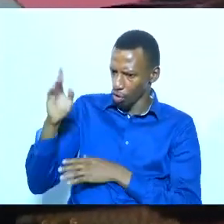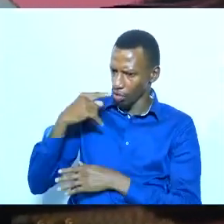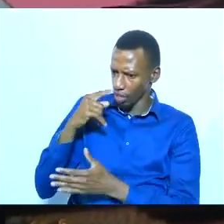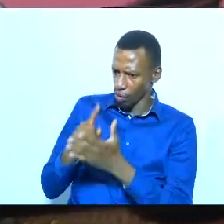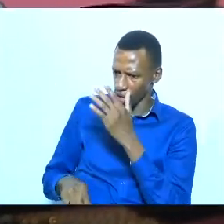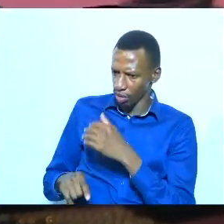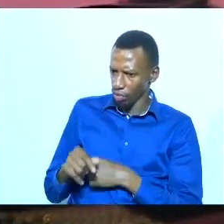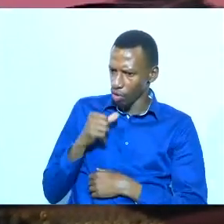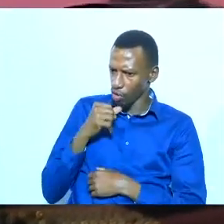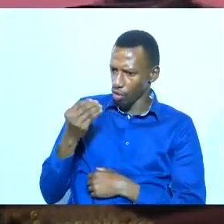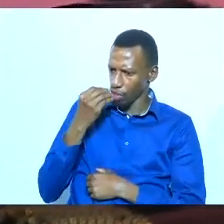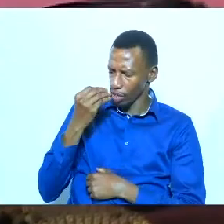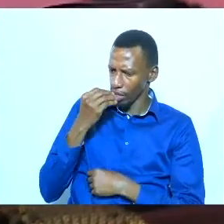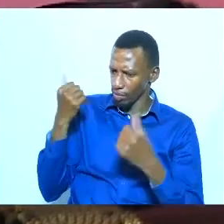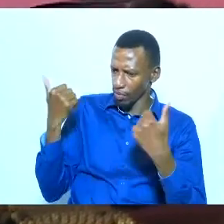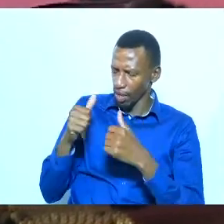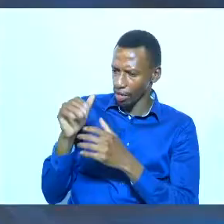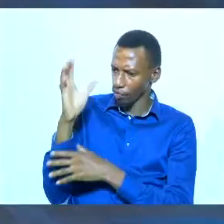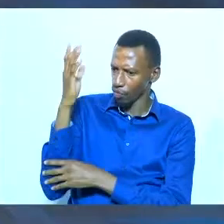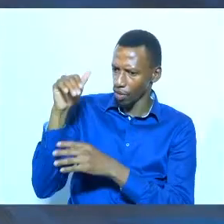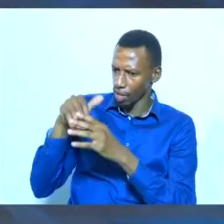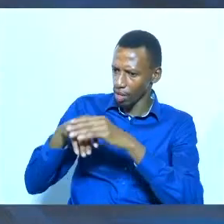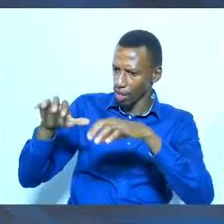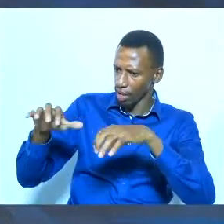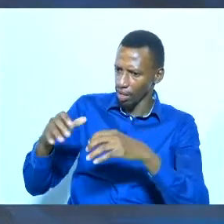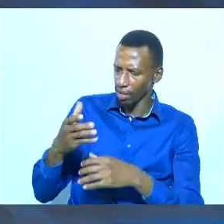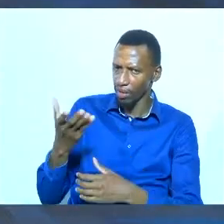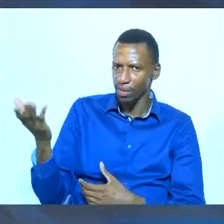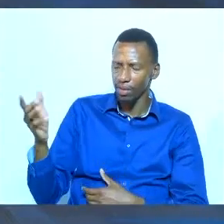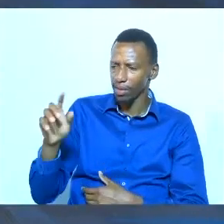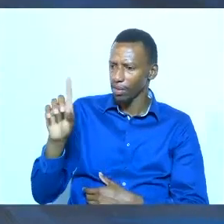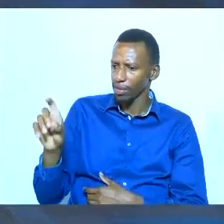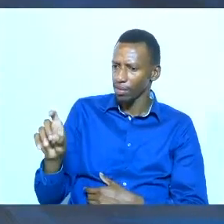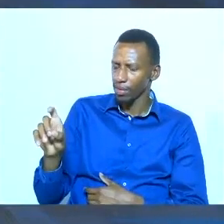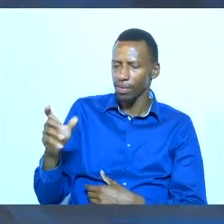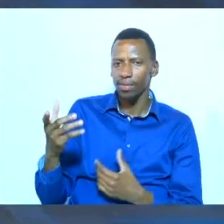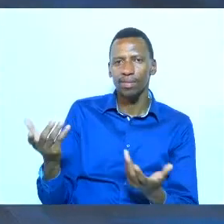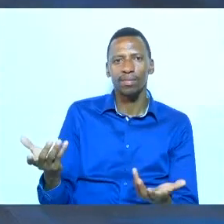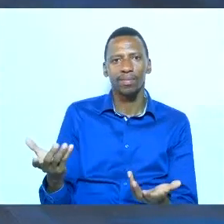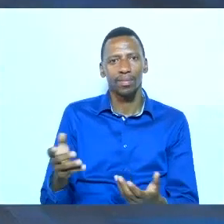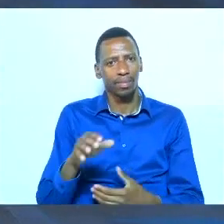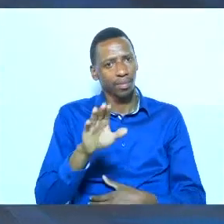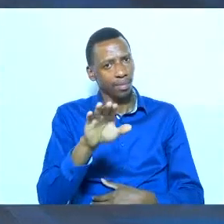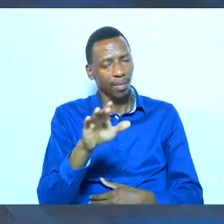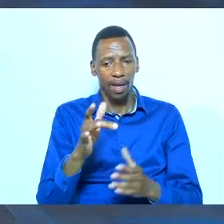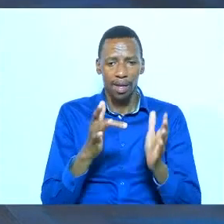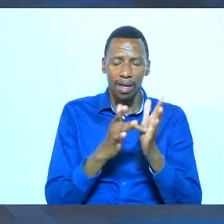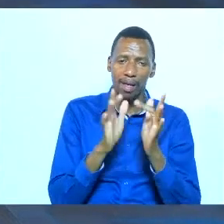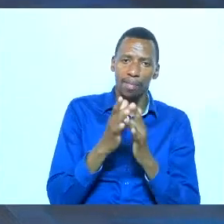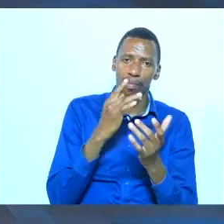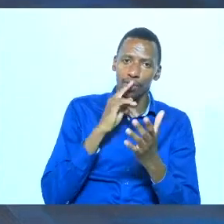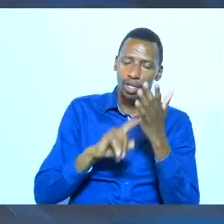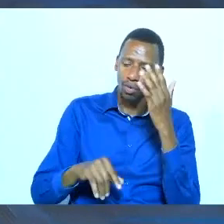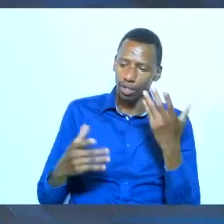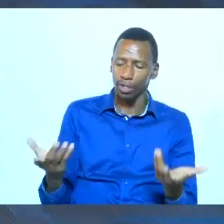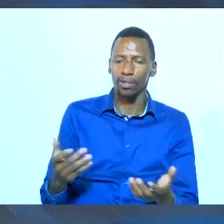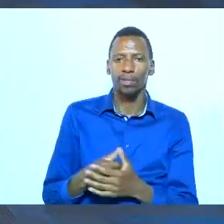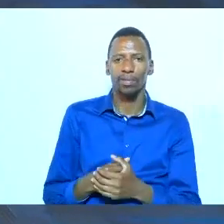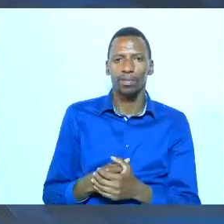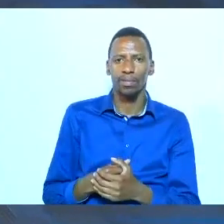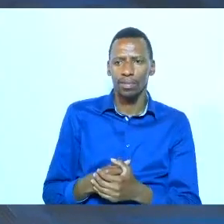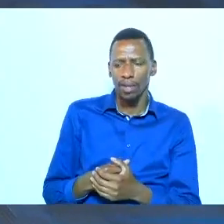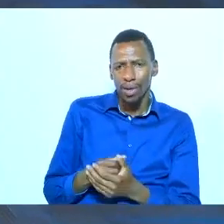eat of any tree in the garden? Just be careful in this question. The Bible says,